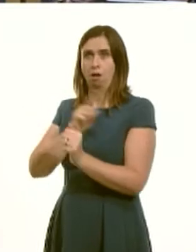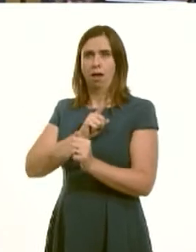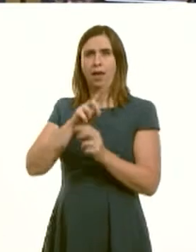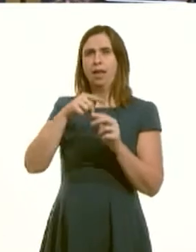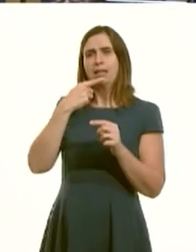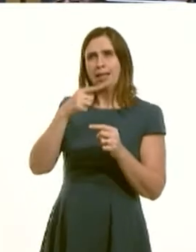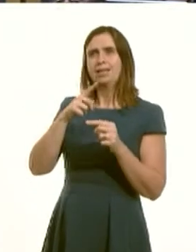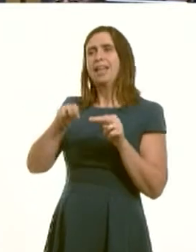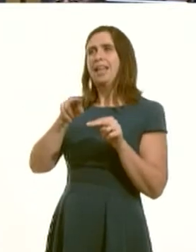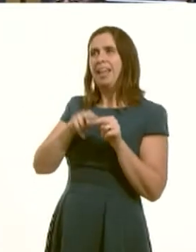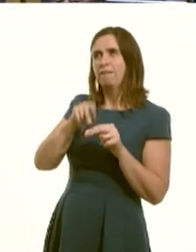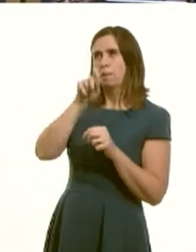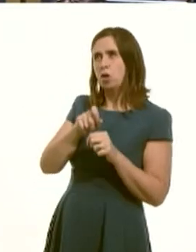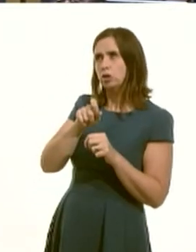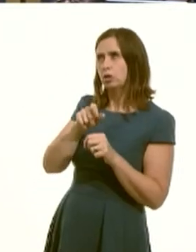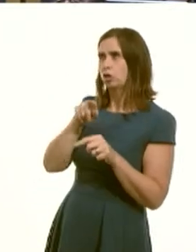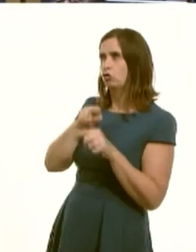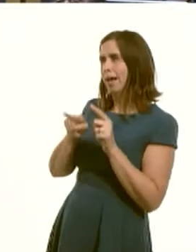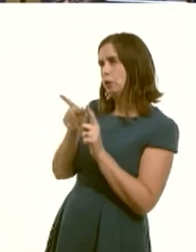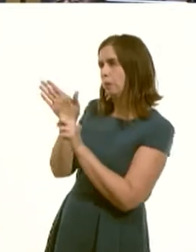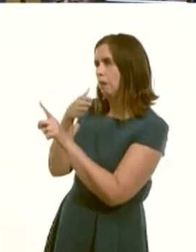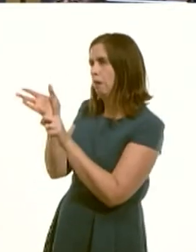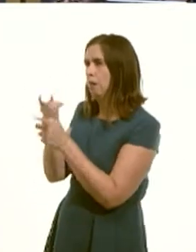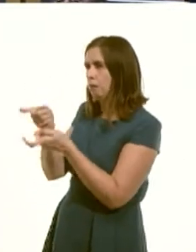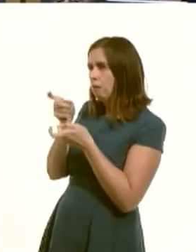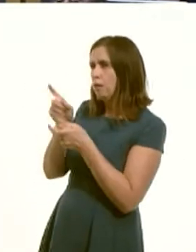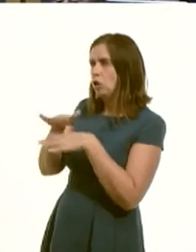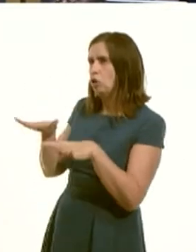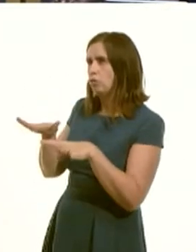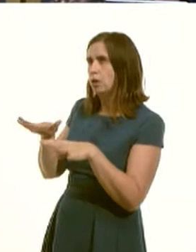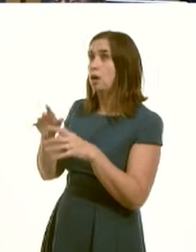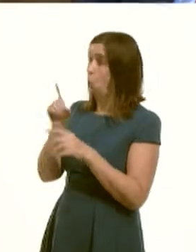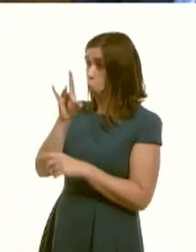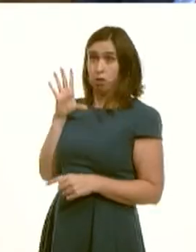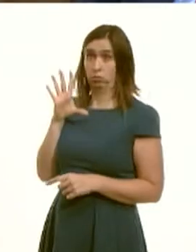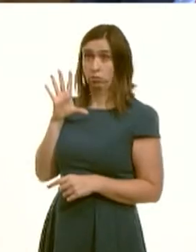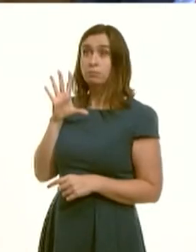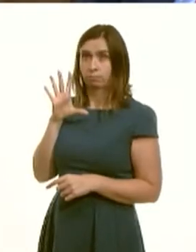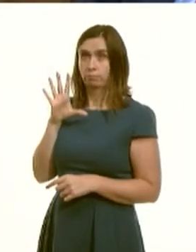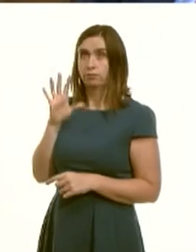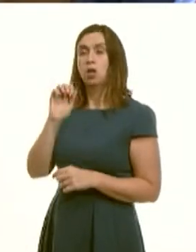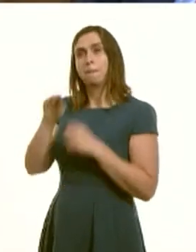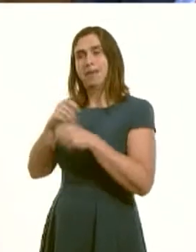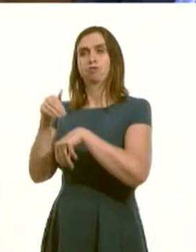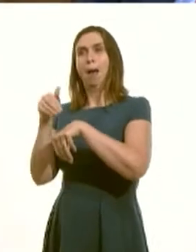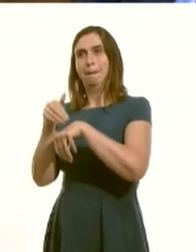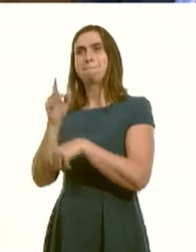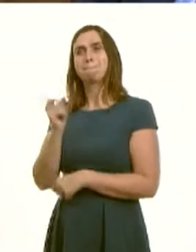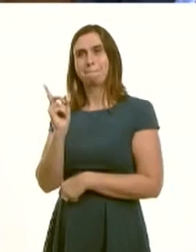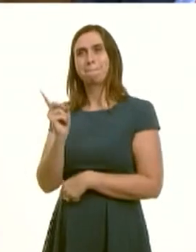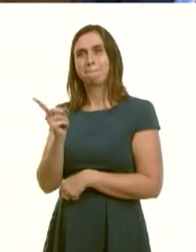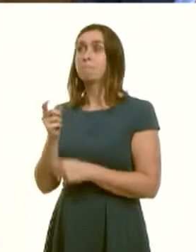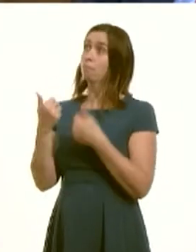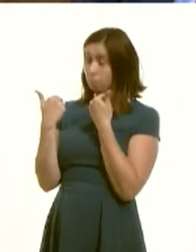or communicate with children from 2 to 1 in order for an offence to be created. So that is the, if I could put this, the easiest way